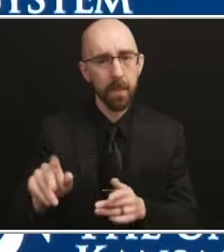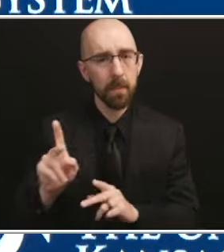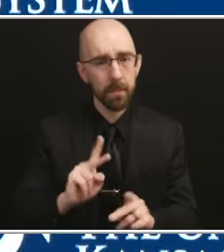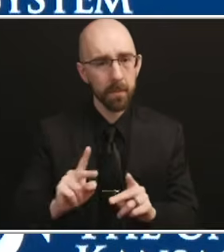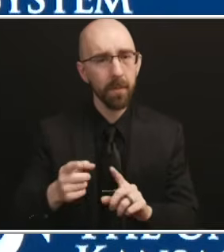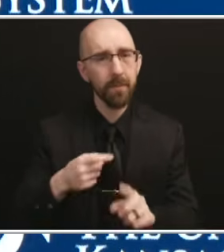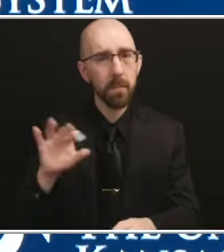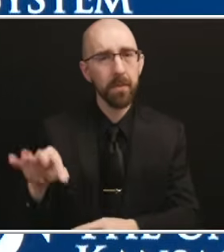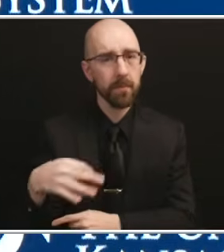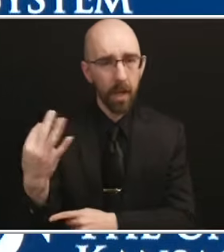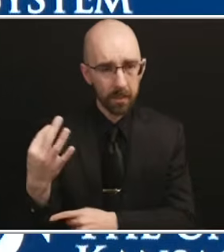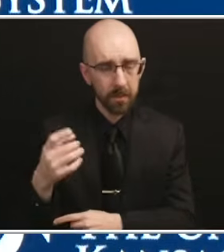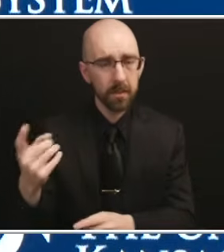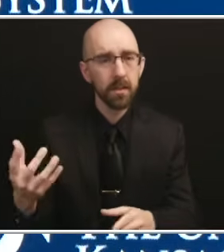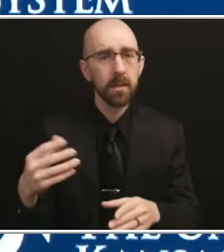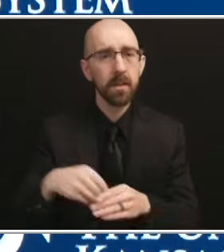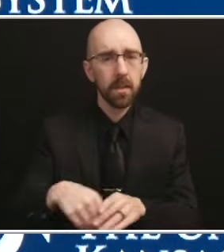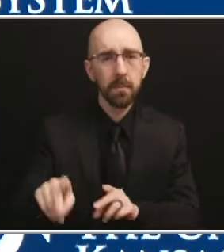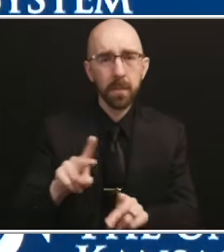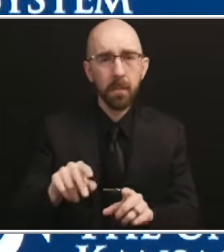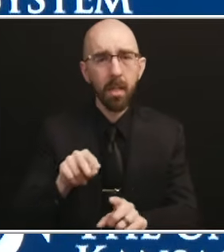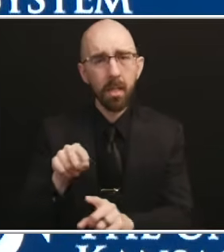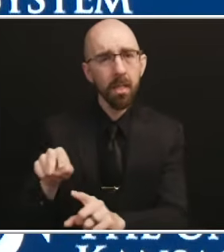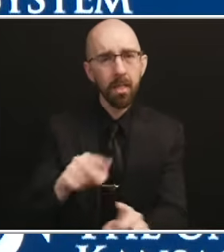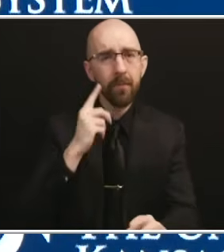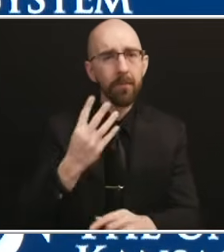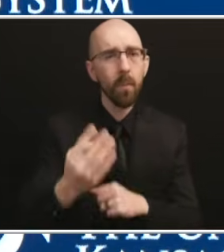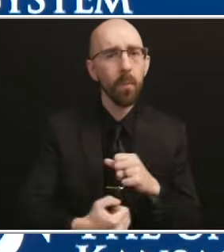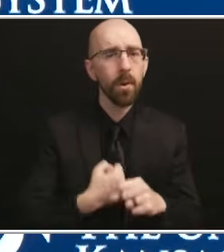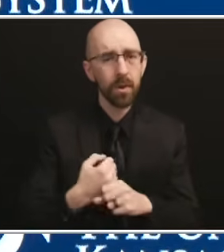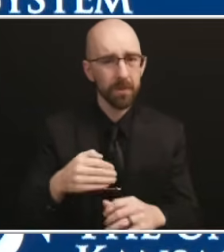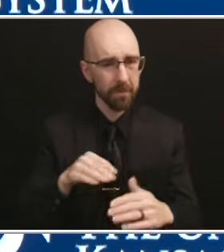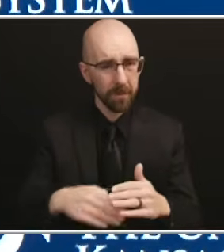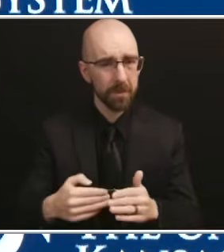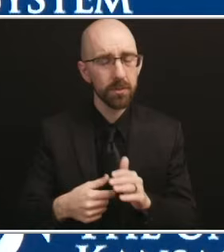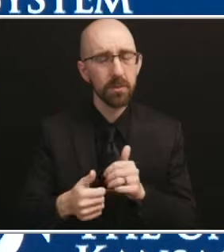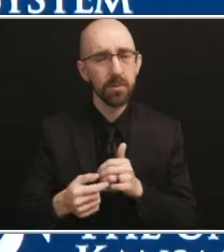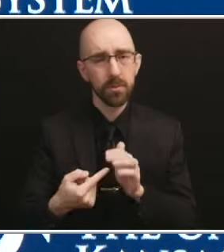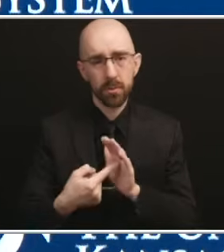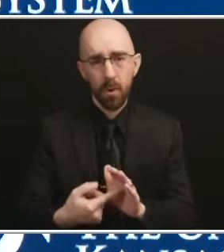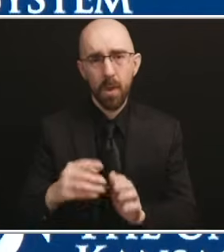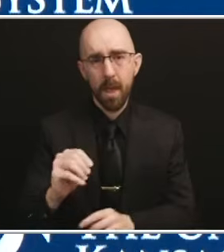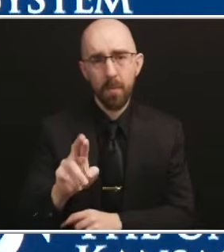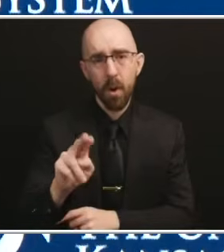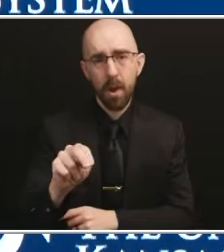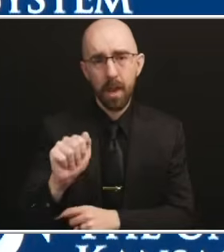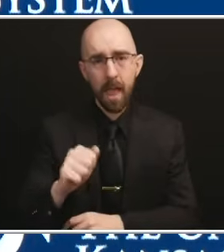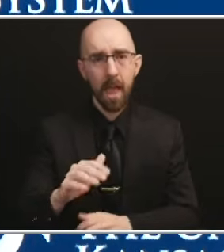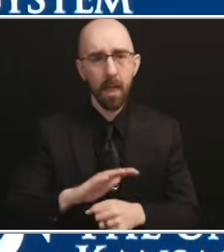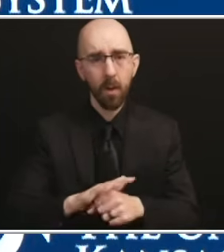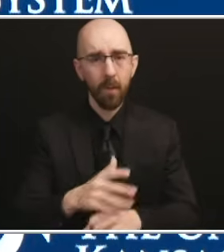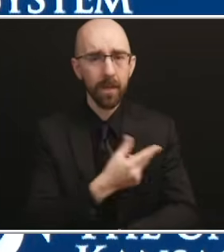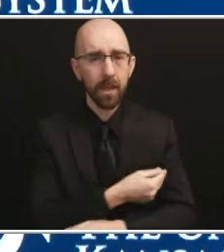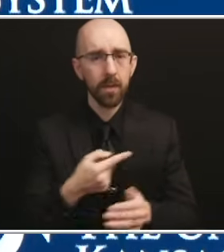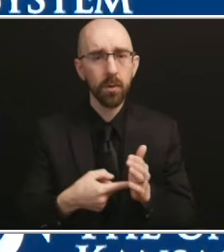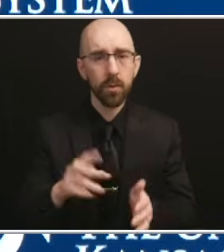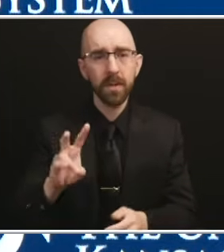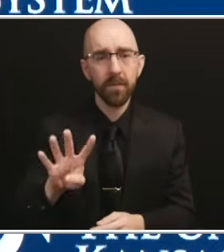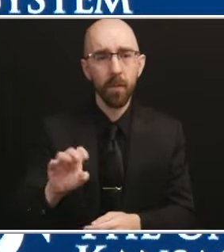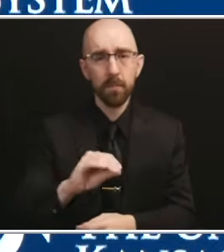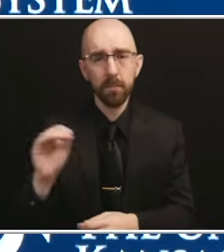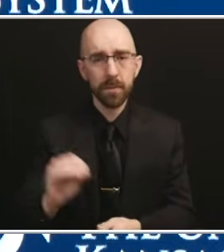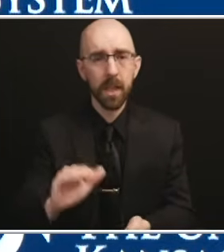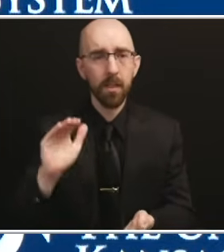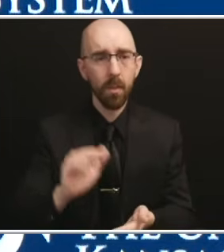and it followed people for 4 years. Basically, what it showed was that the mRNA COVID vaccines showed 74% lower risk of death